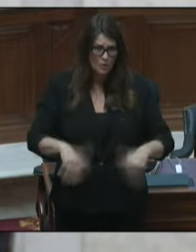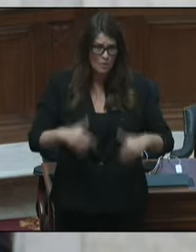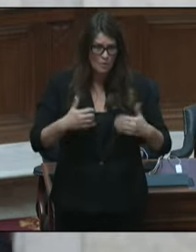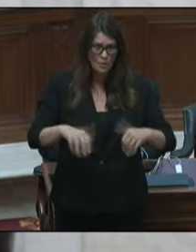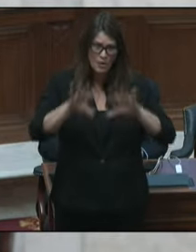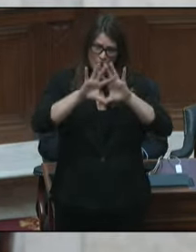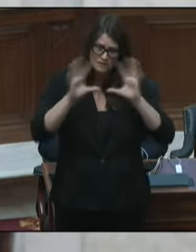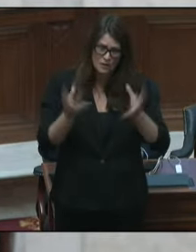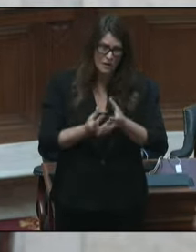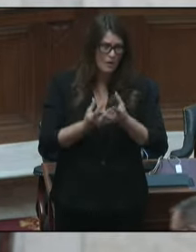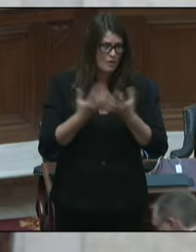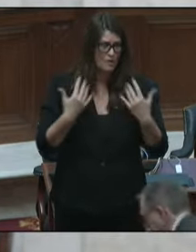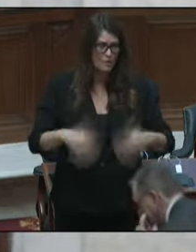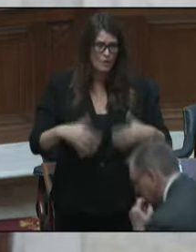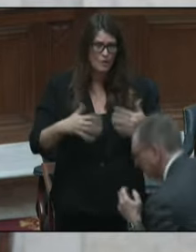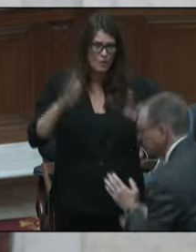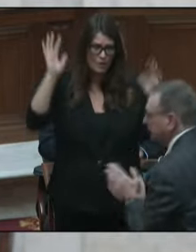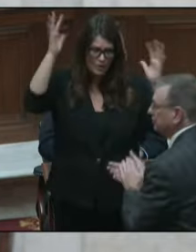unflat believable what they do.